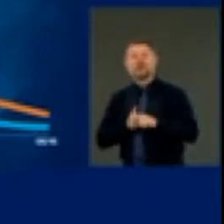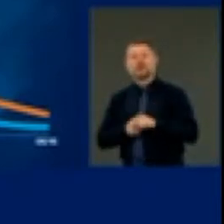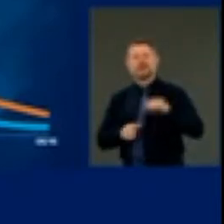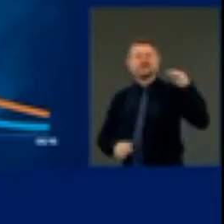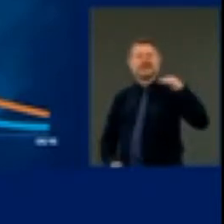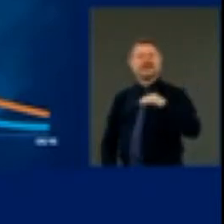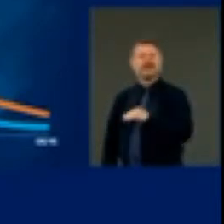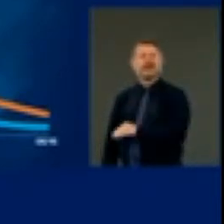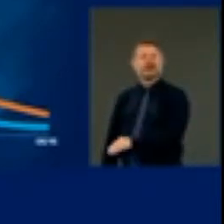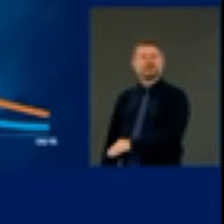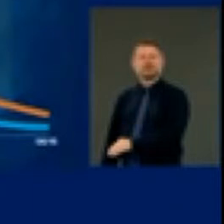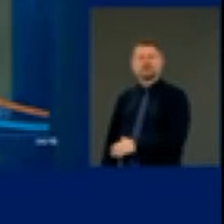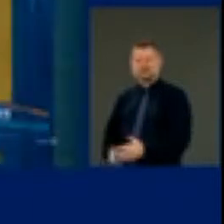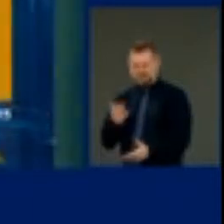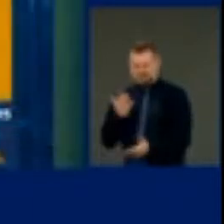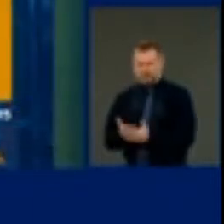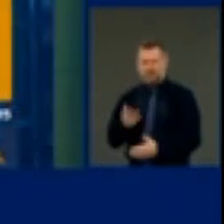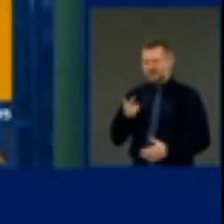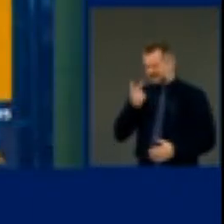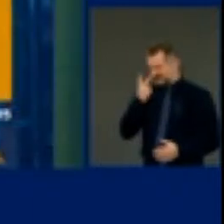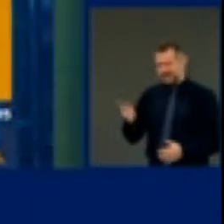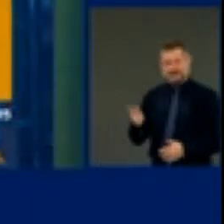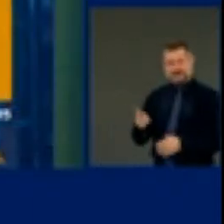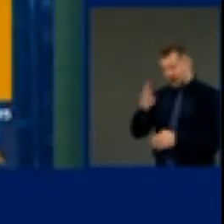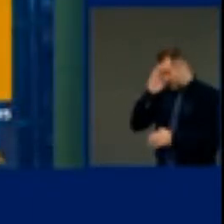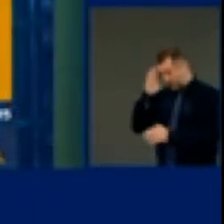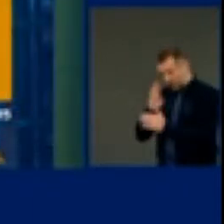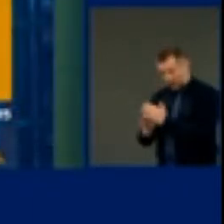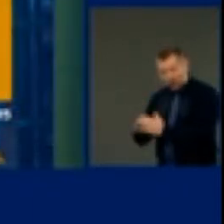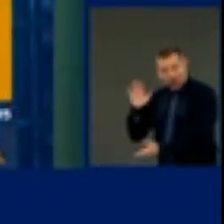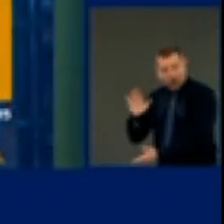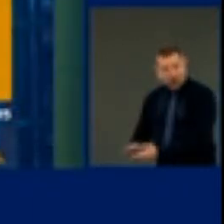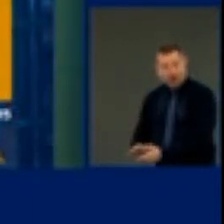These are facts. This is undeniable.